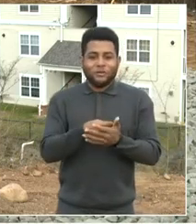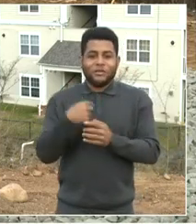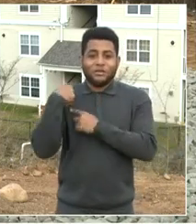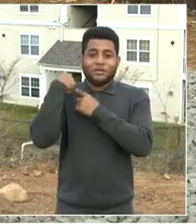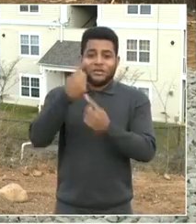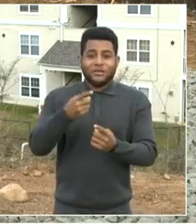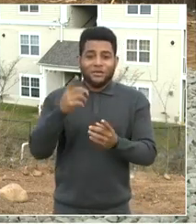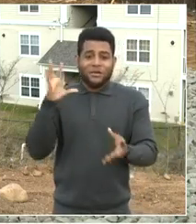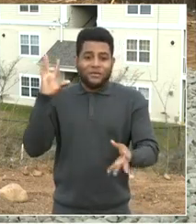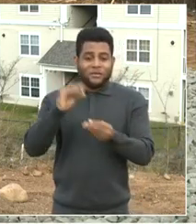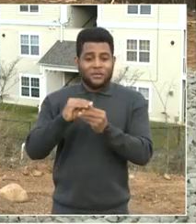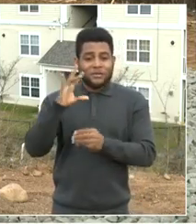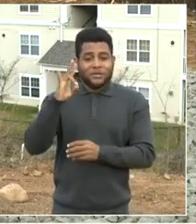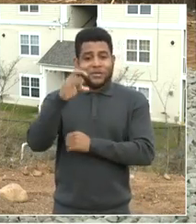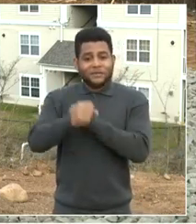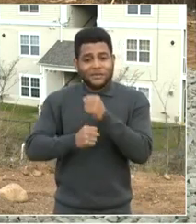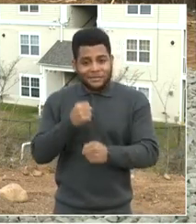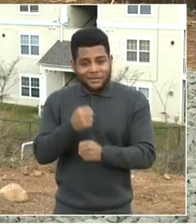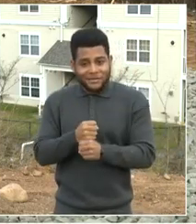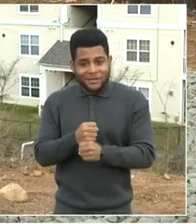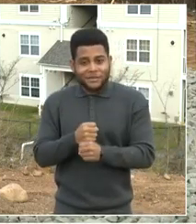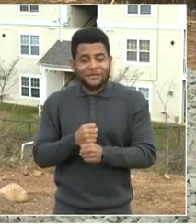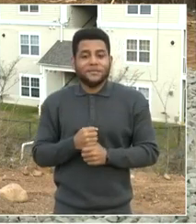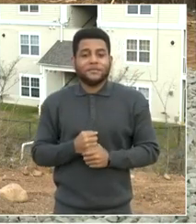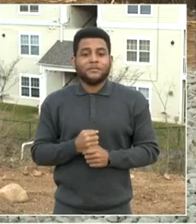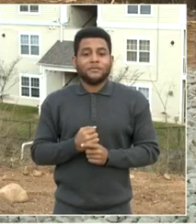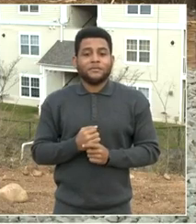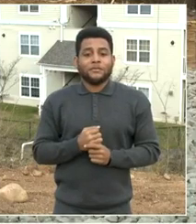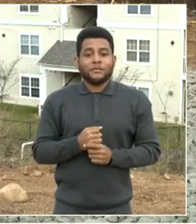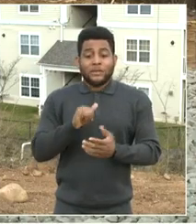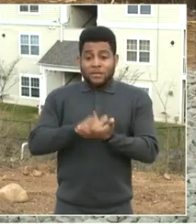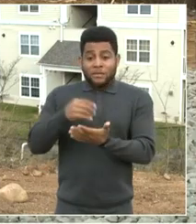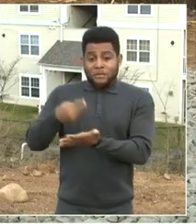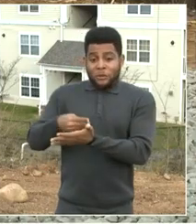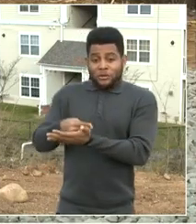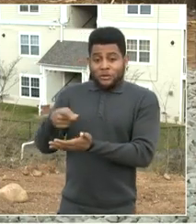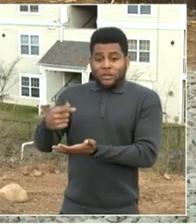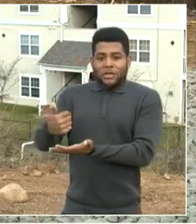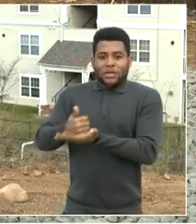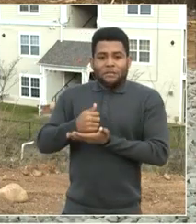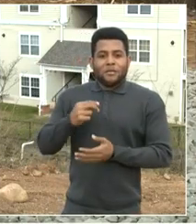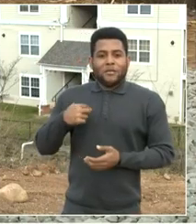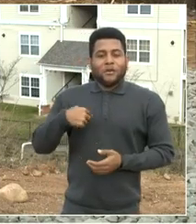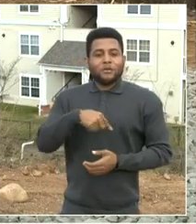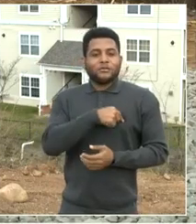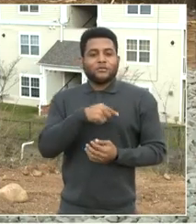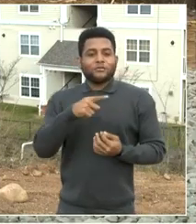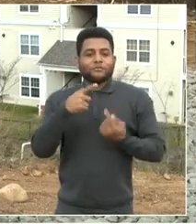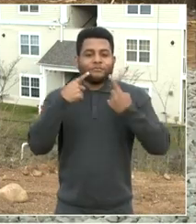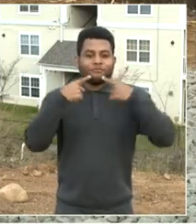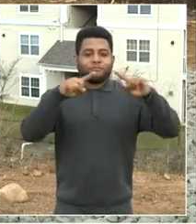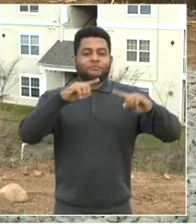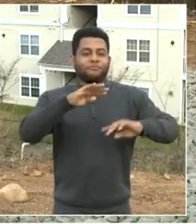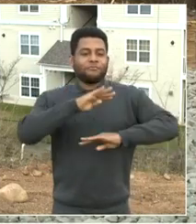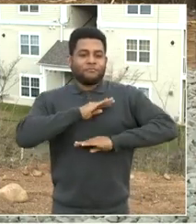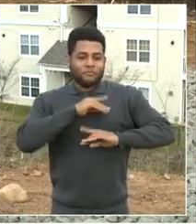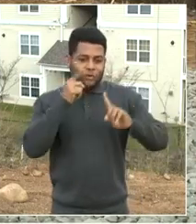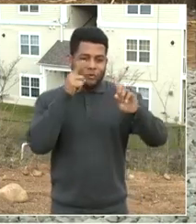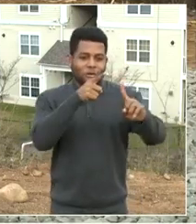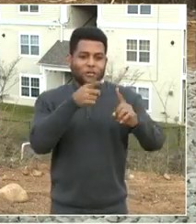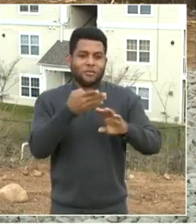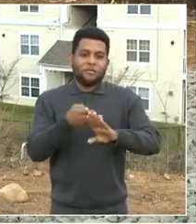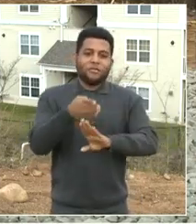And that is going to help us reach our goals by 2025. As you know,